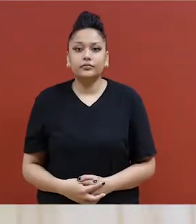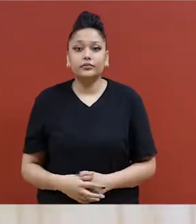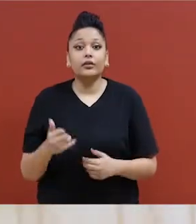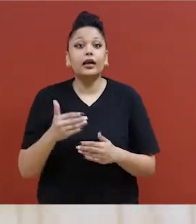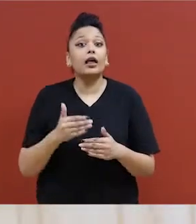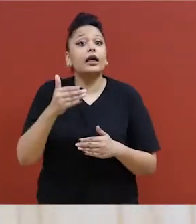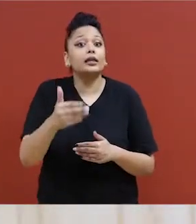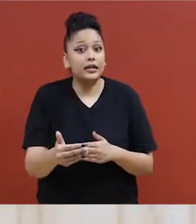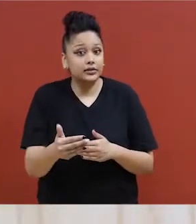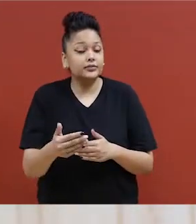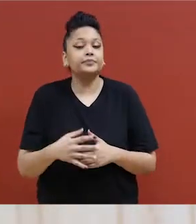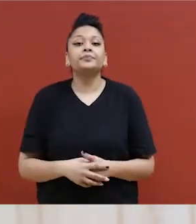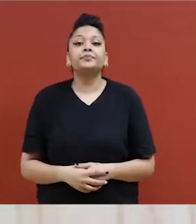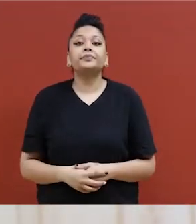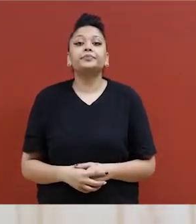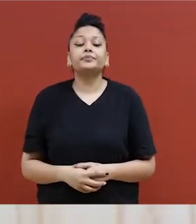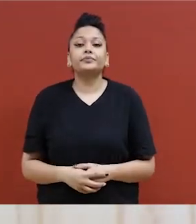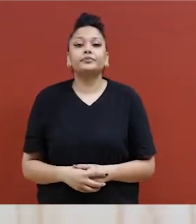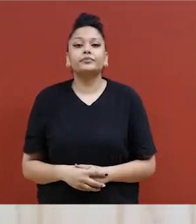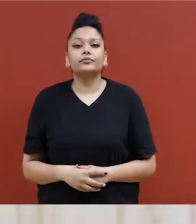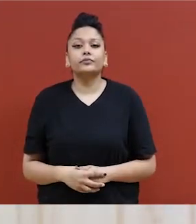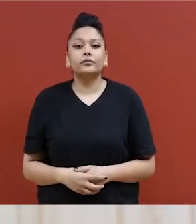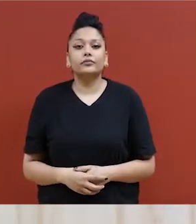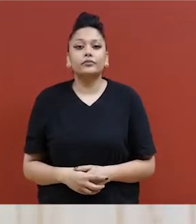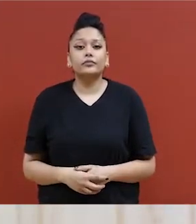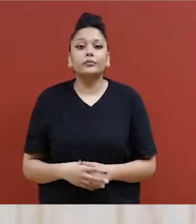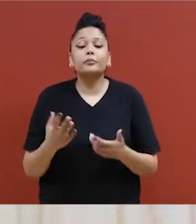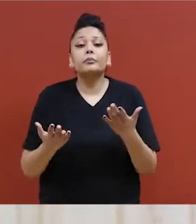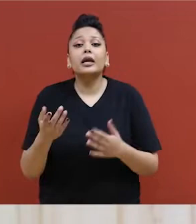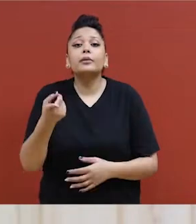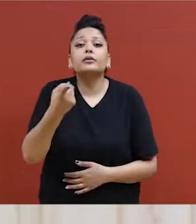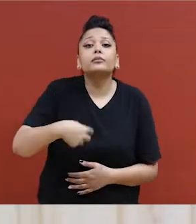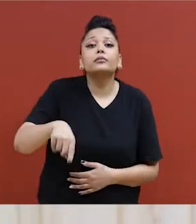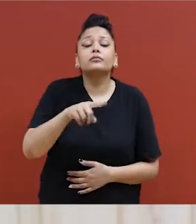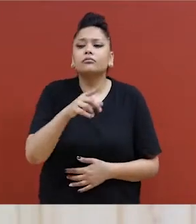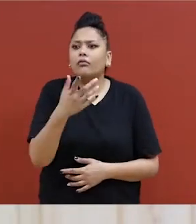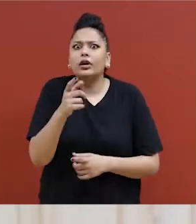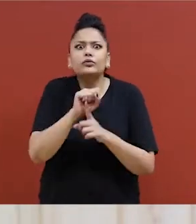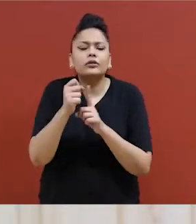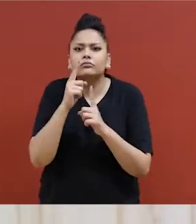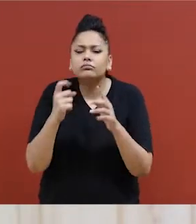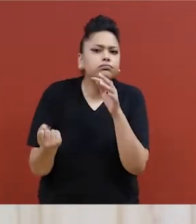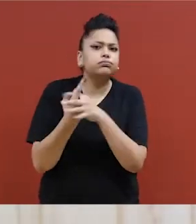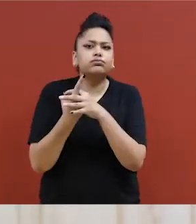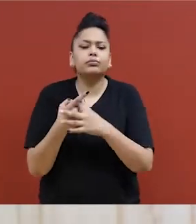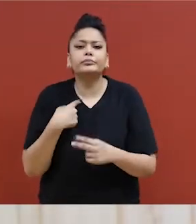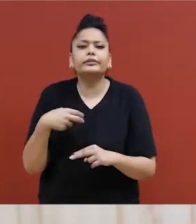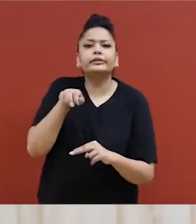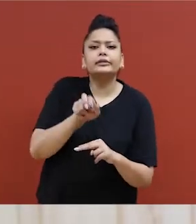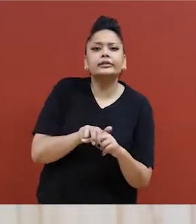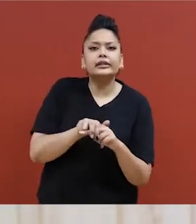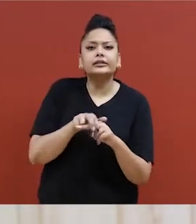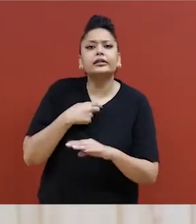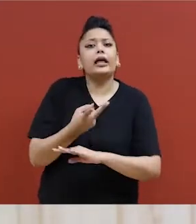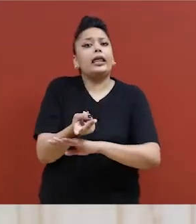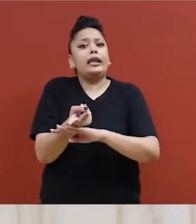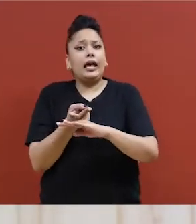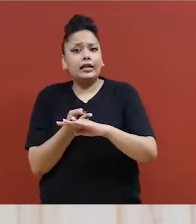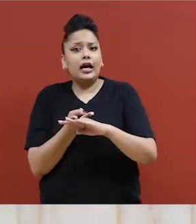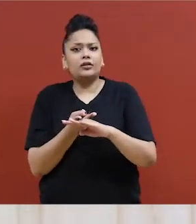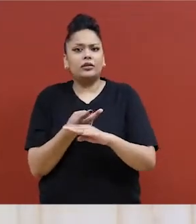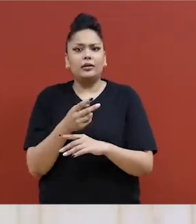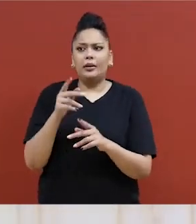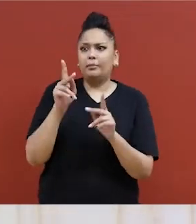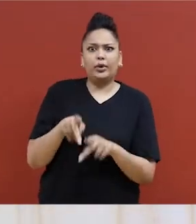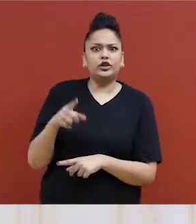So let's take a look at a situation where perhaps I'm sitting or I'm reclining. This person is right down